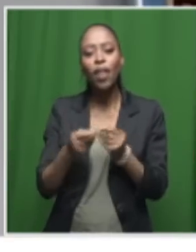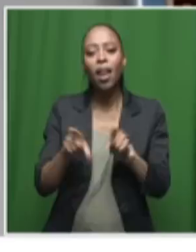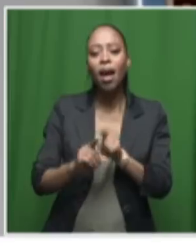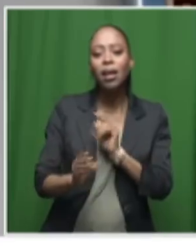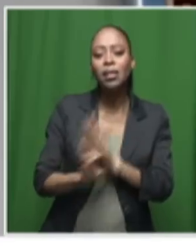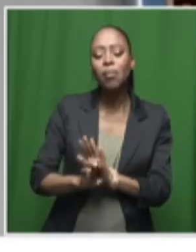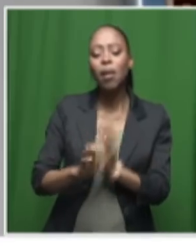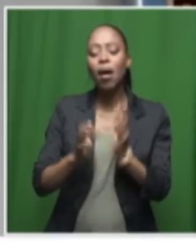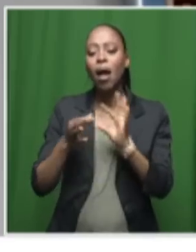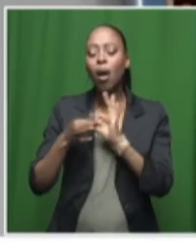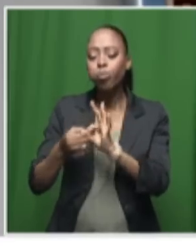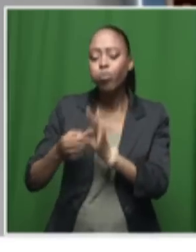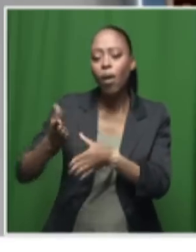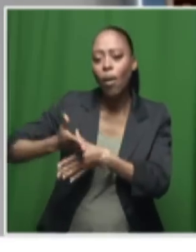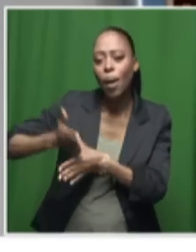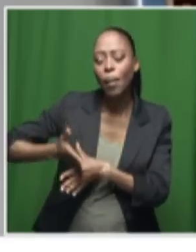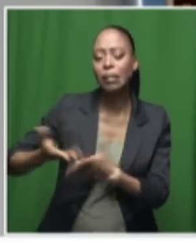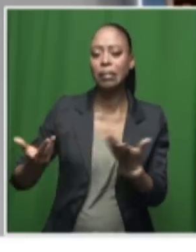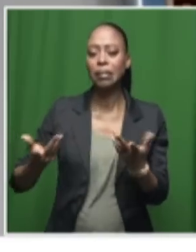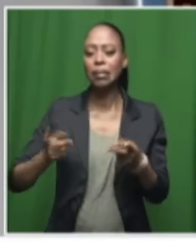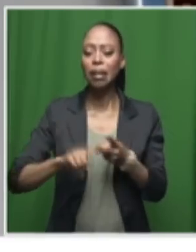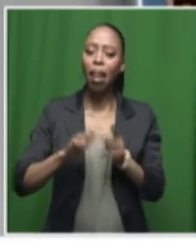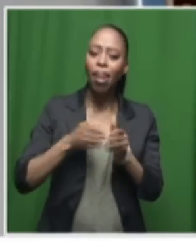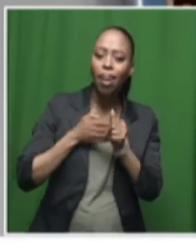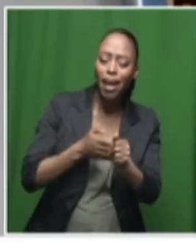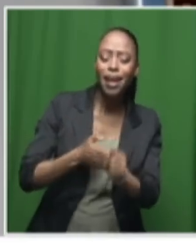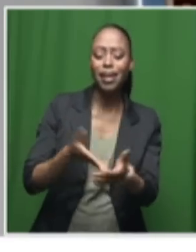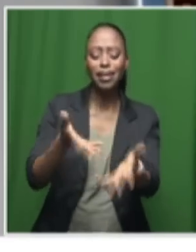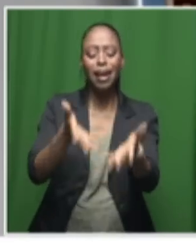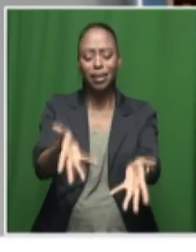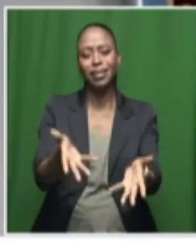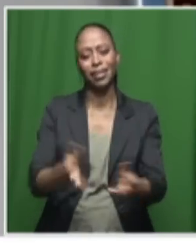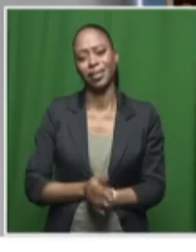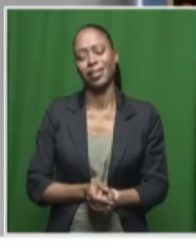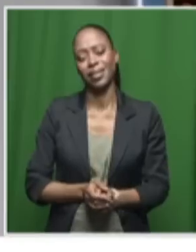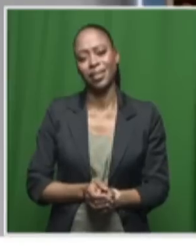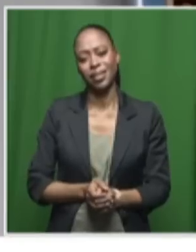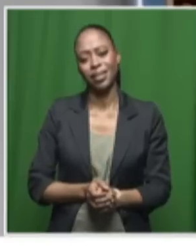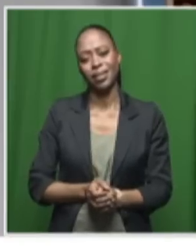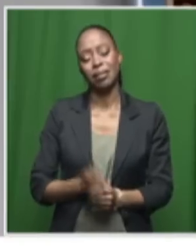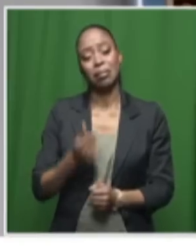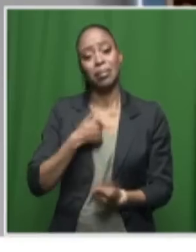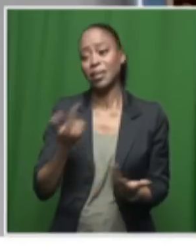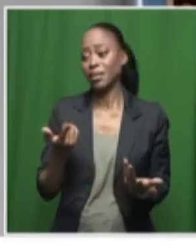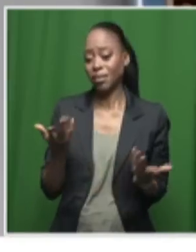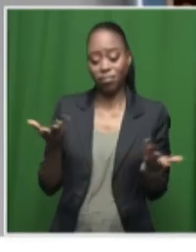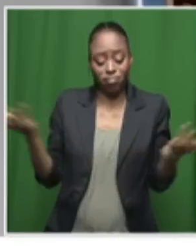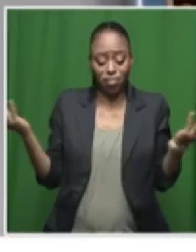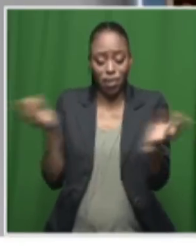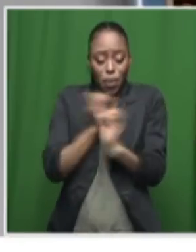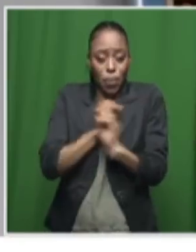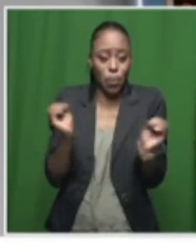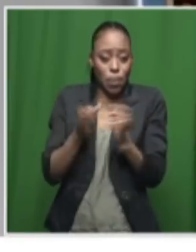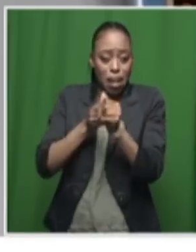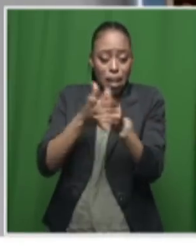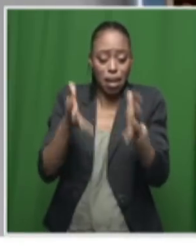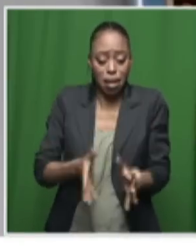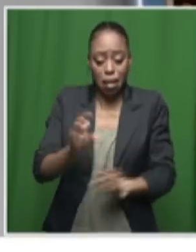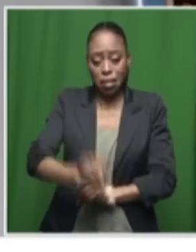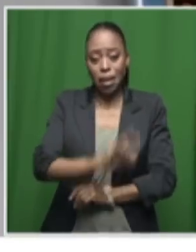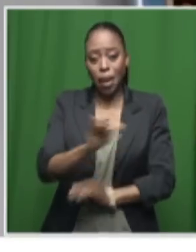example, labor relations. So it has to do with leadership in the end, all of this. And I'm afraid we don't have that in South Africa. And